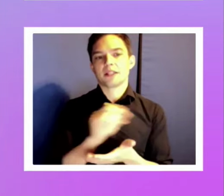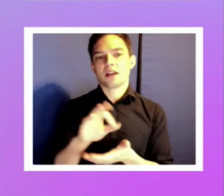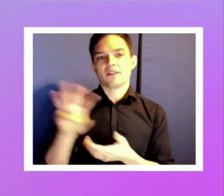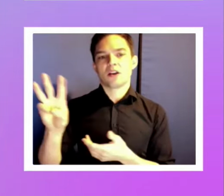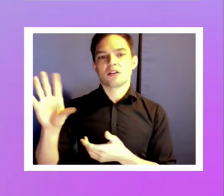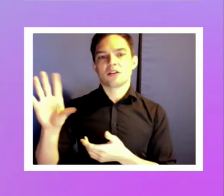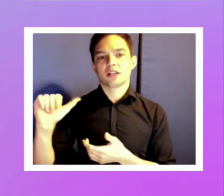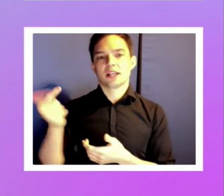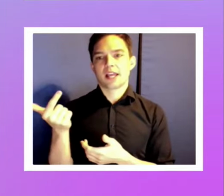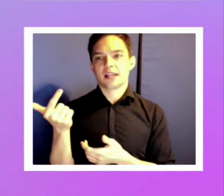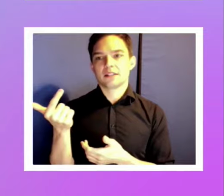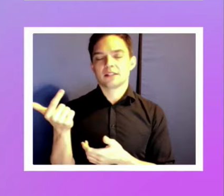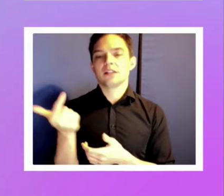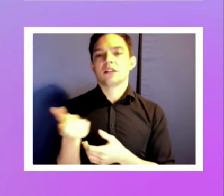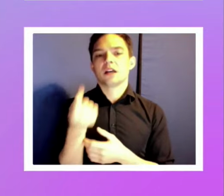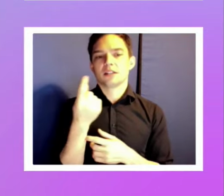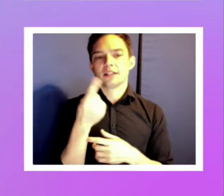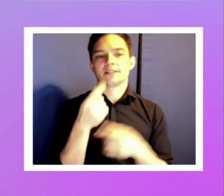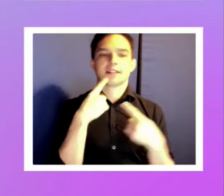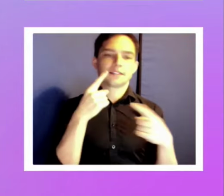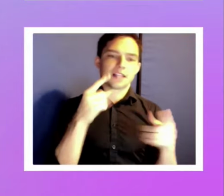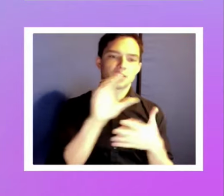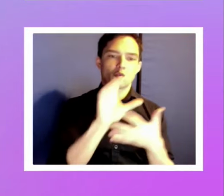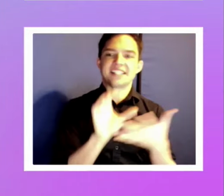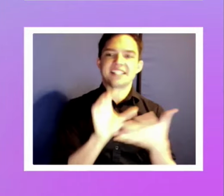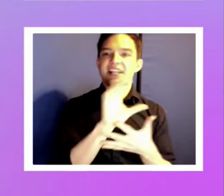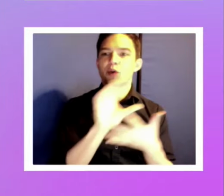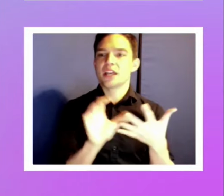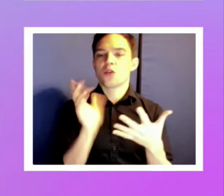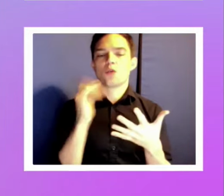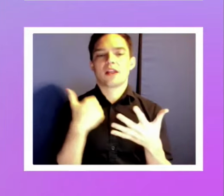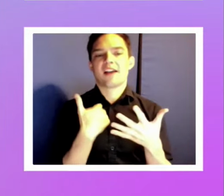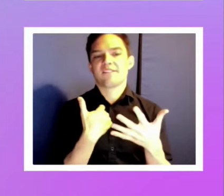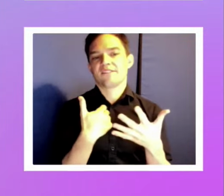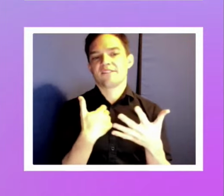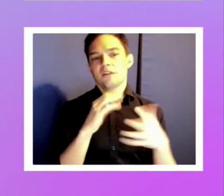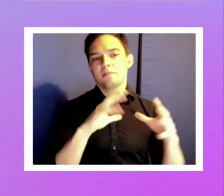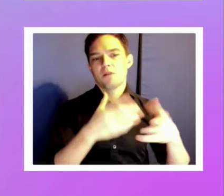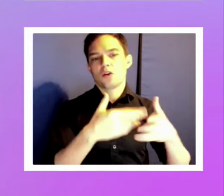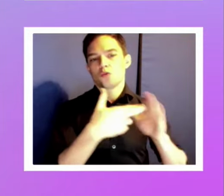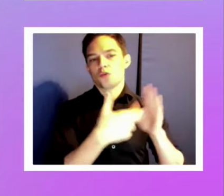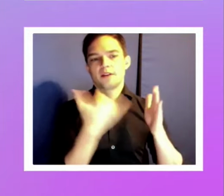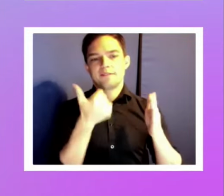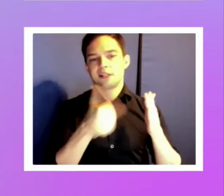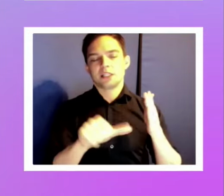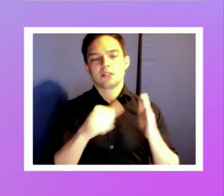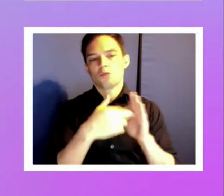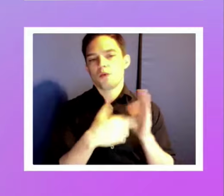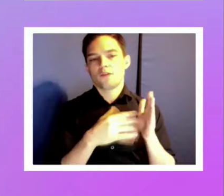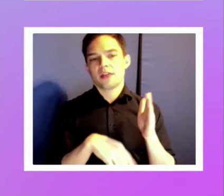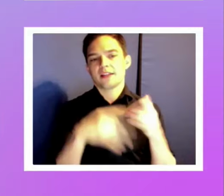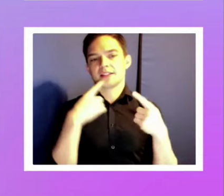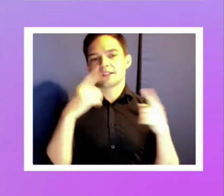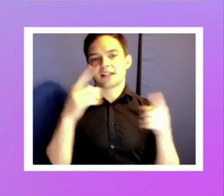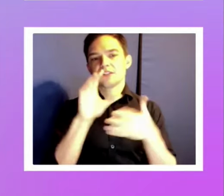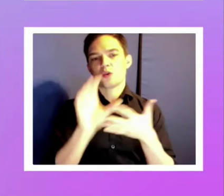the understanding success criteria will have a section about rules, if there are any rules for the particular success